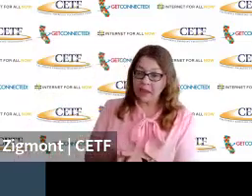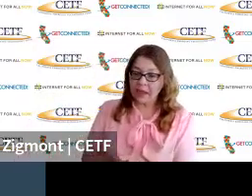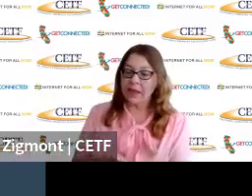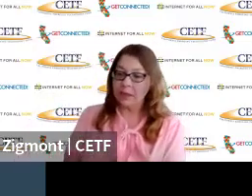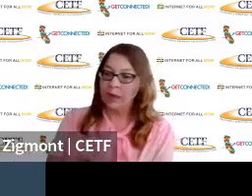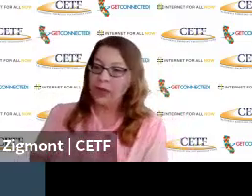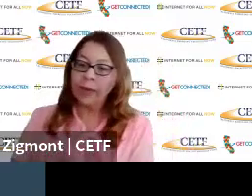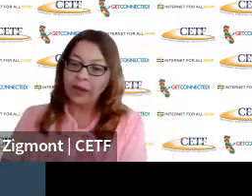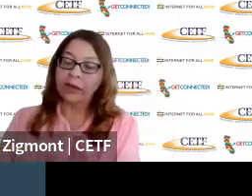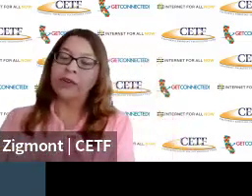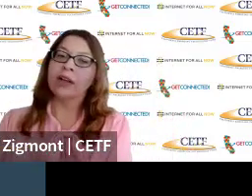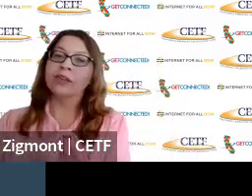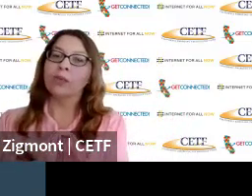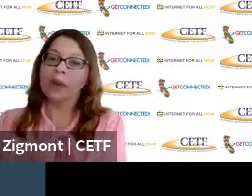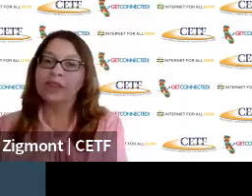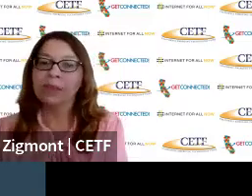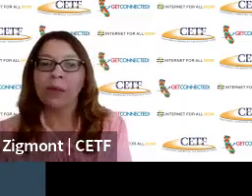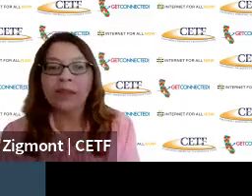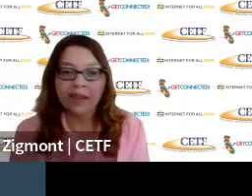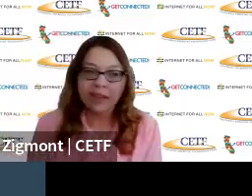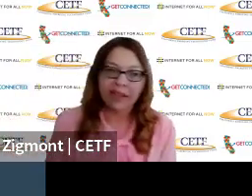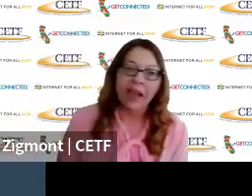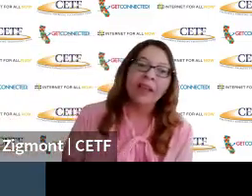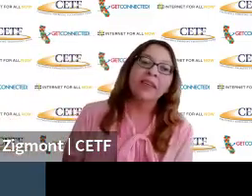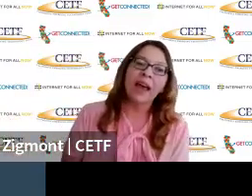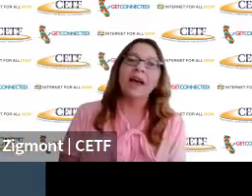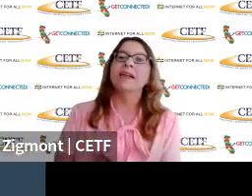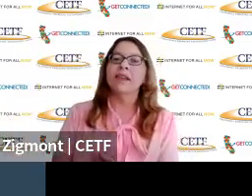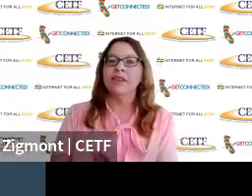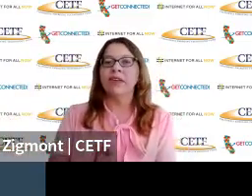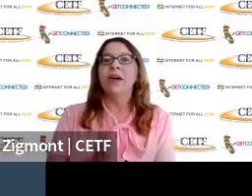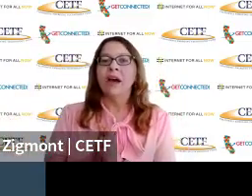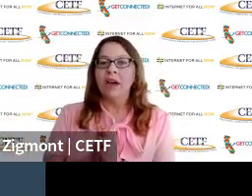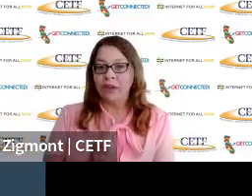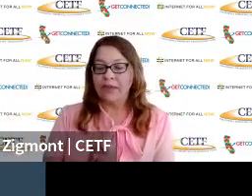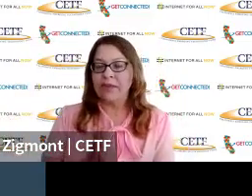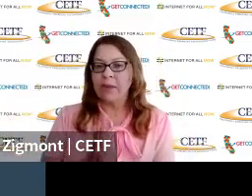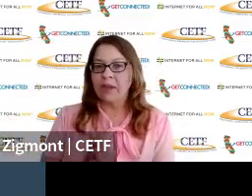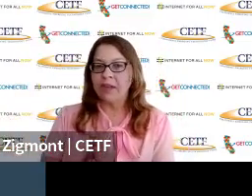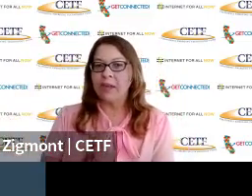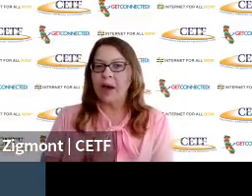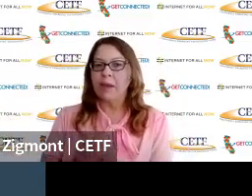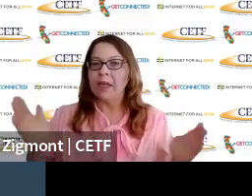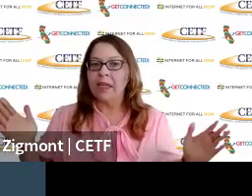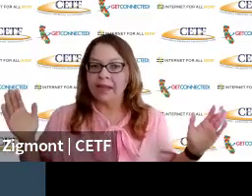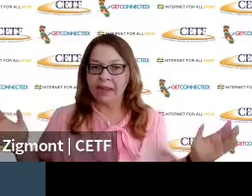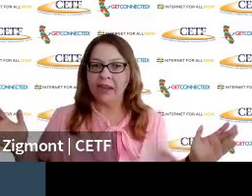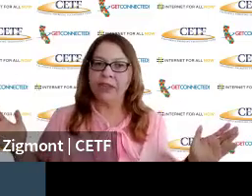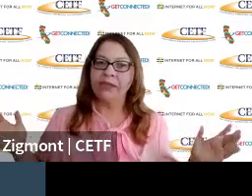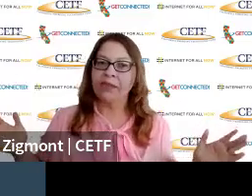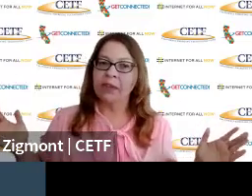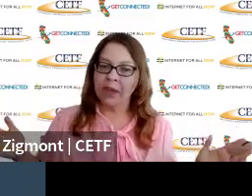$150 million in procurement contracts with small businesses, they'll add another $150 million to the pot,